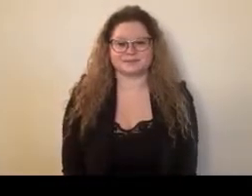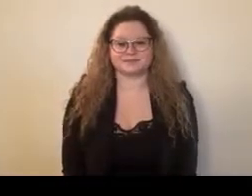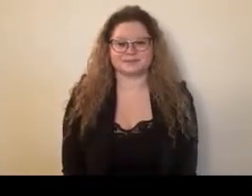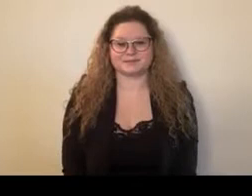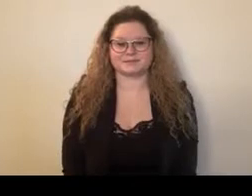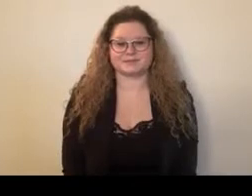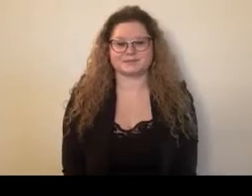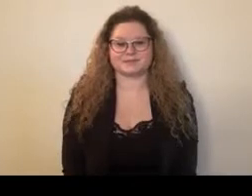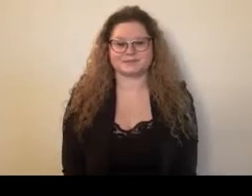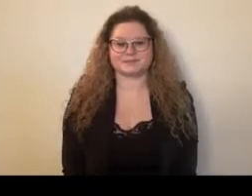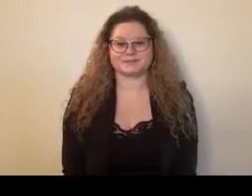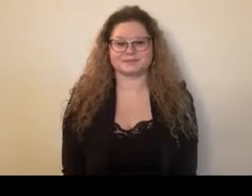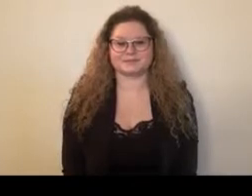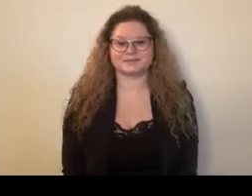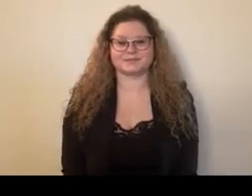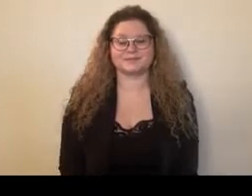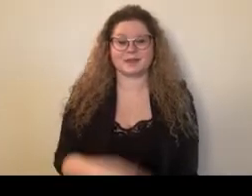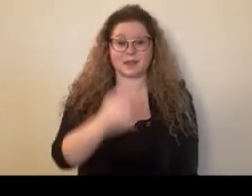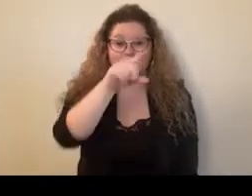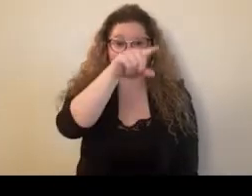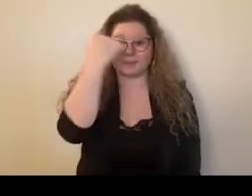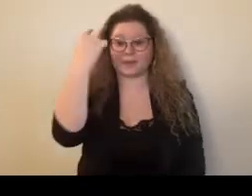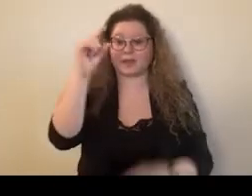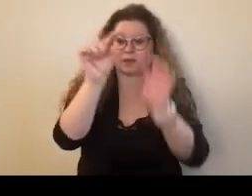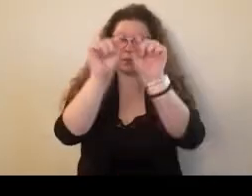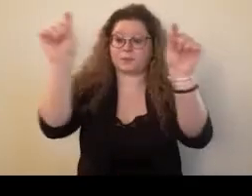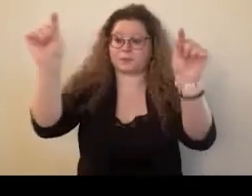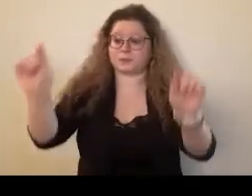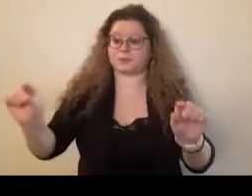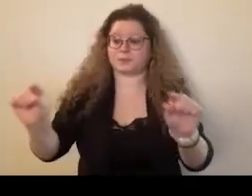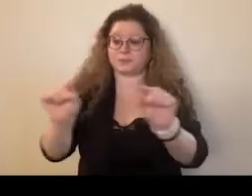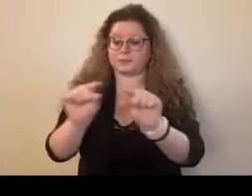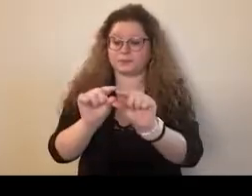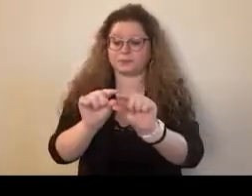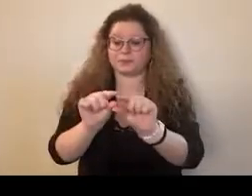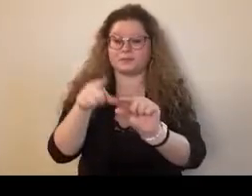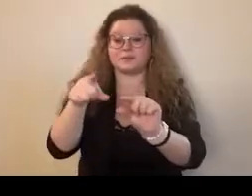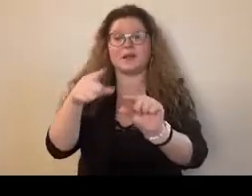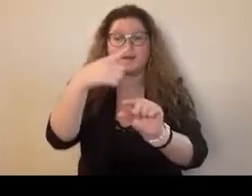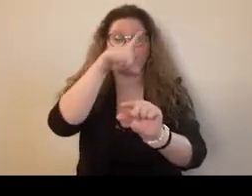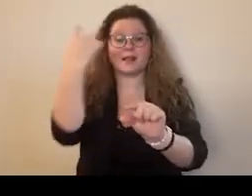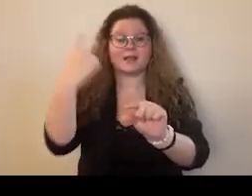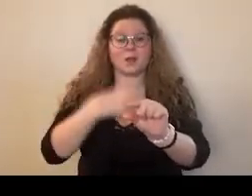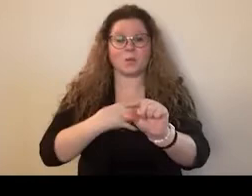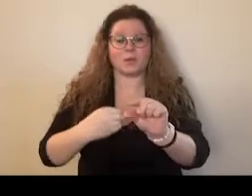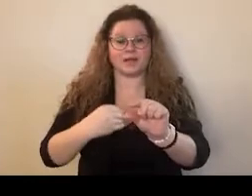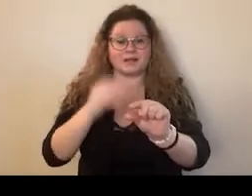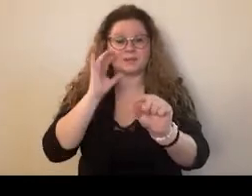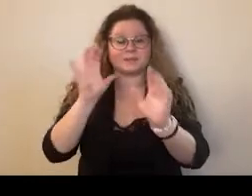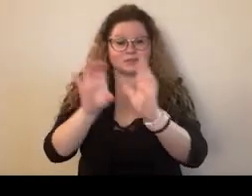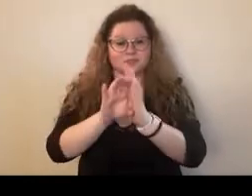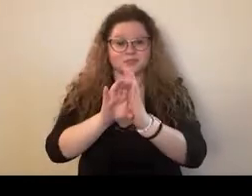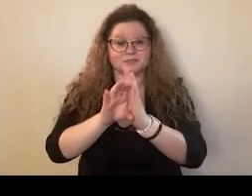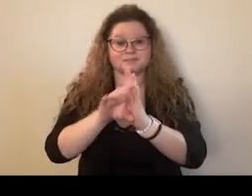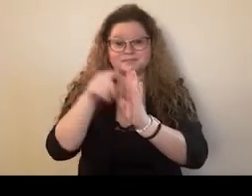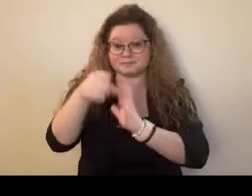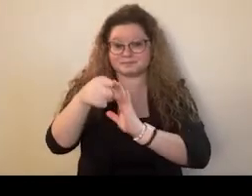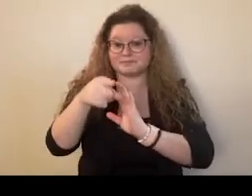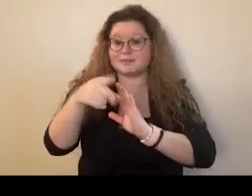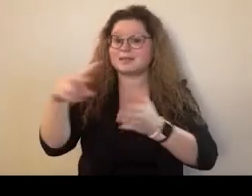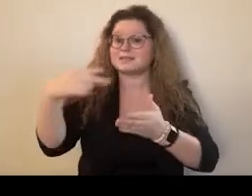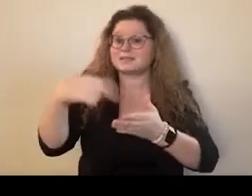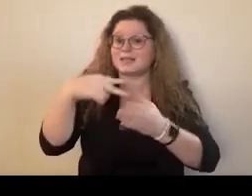A black frame holds a white mat, inside which is a black and white photograph of a dance instructor with